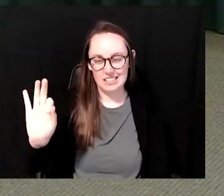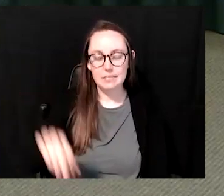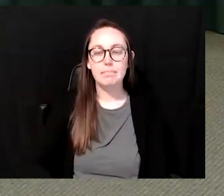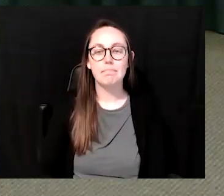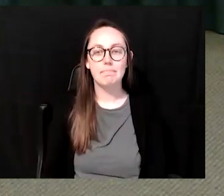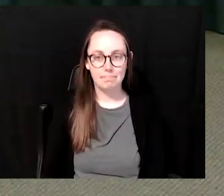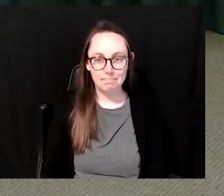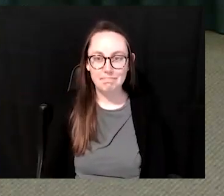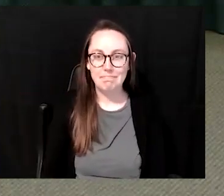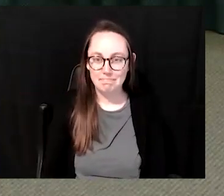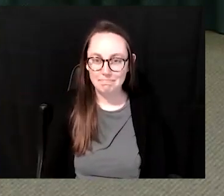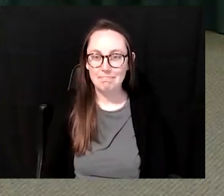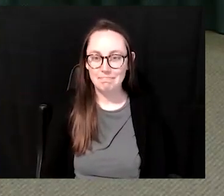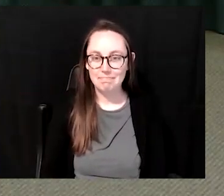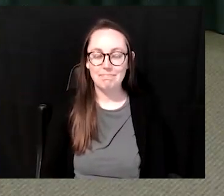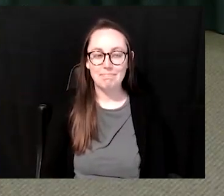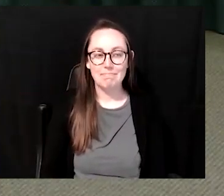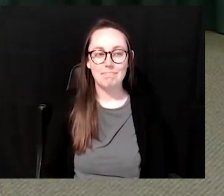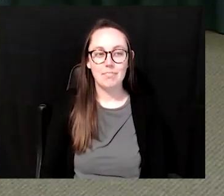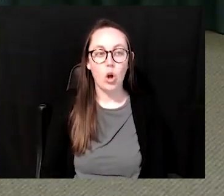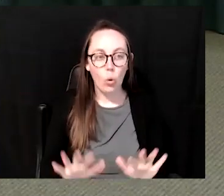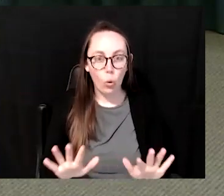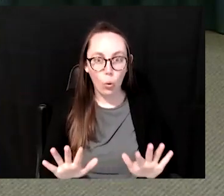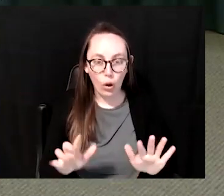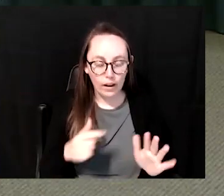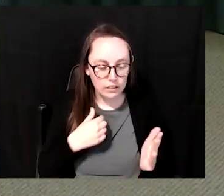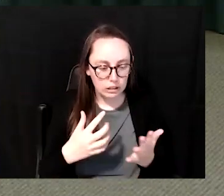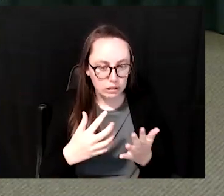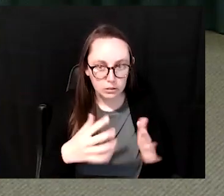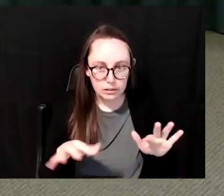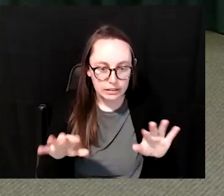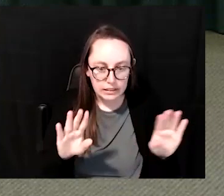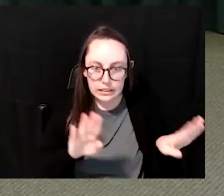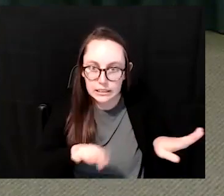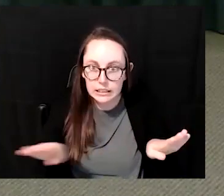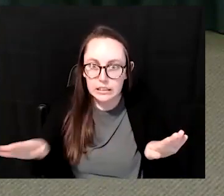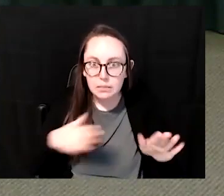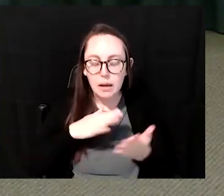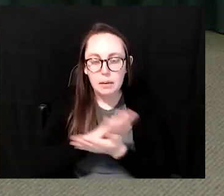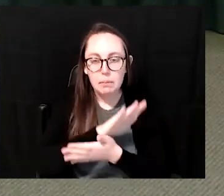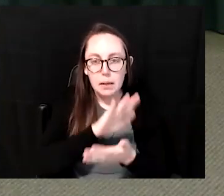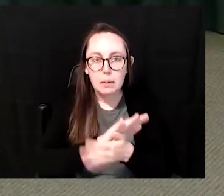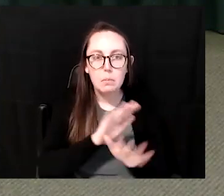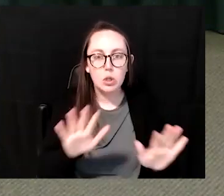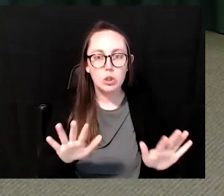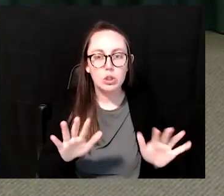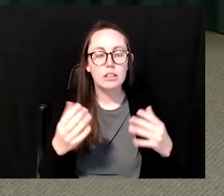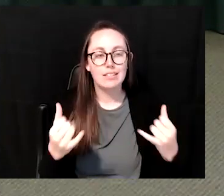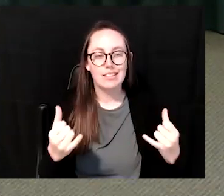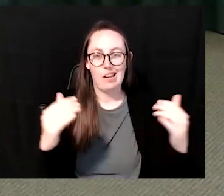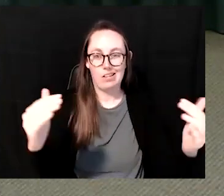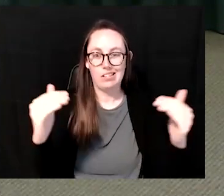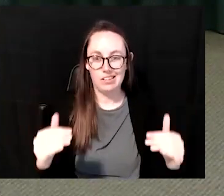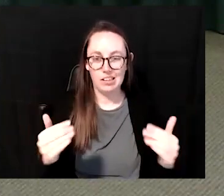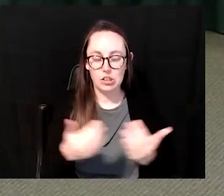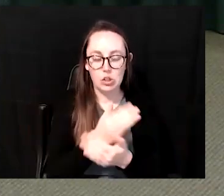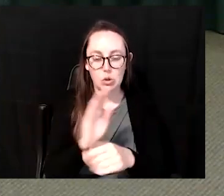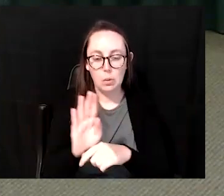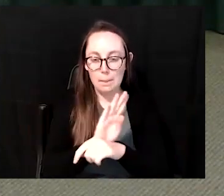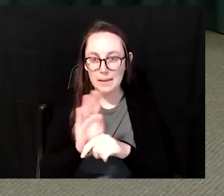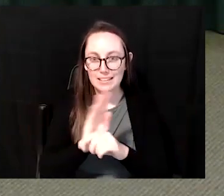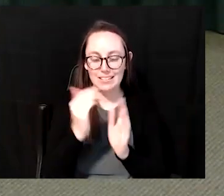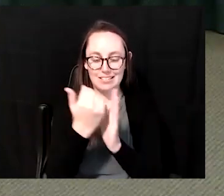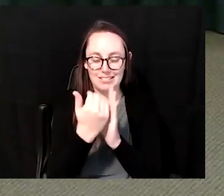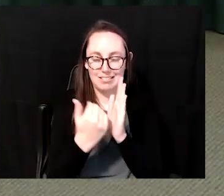uh so oh I need to gather my things here uh we're gonna move on to new business agenda item 8C